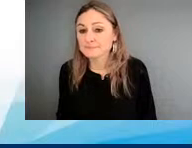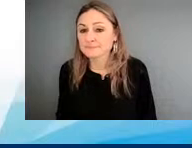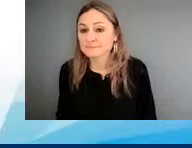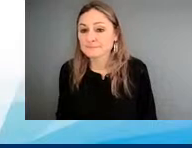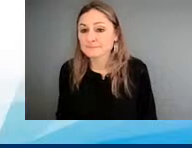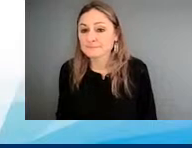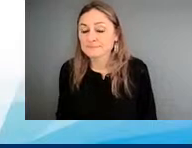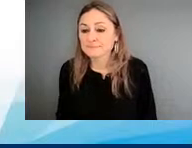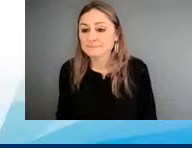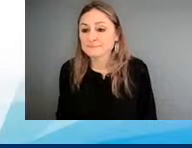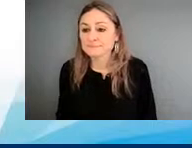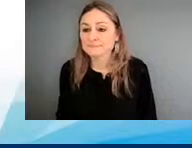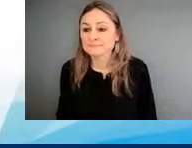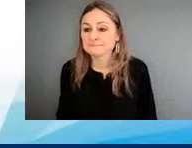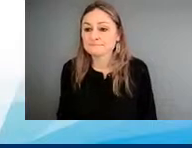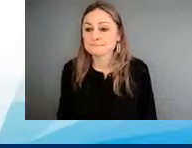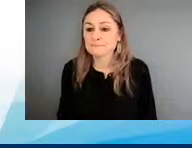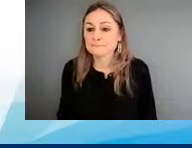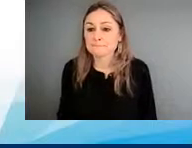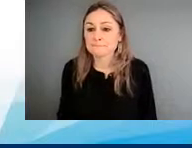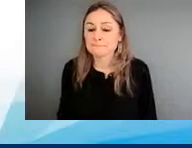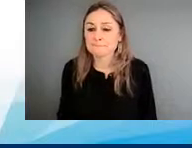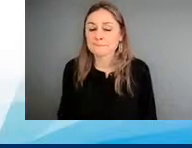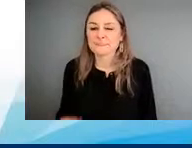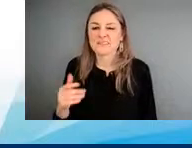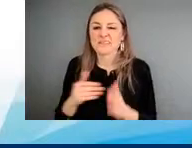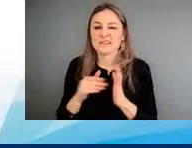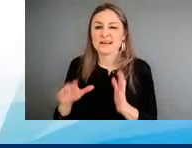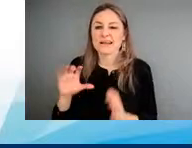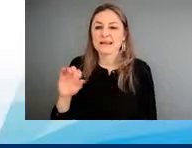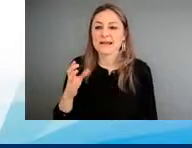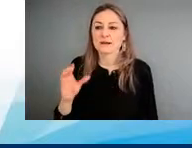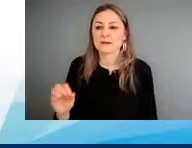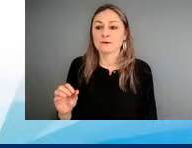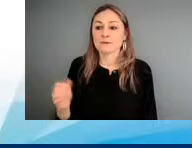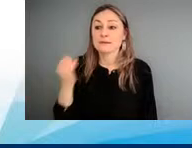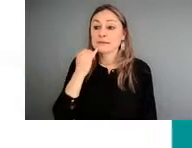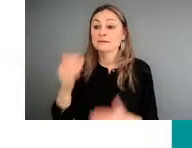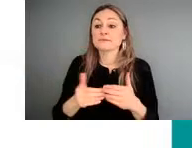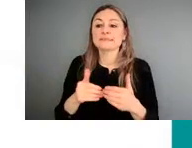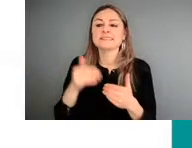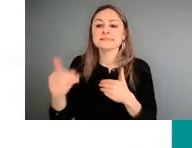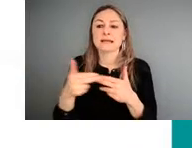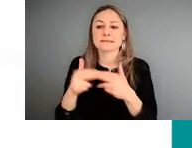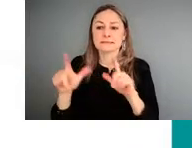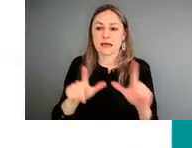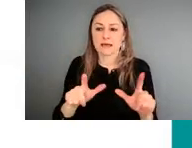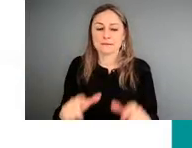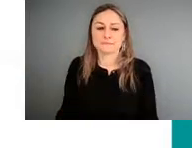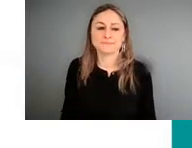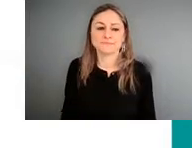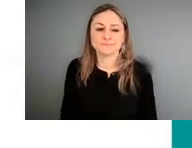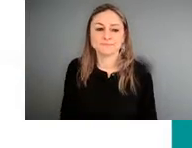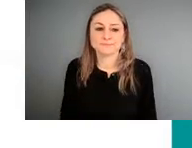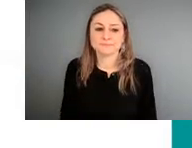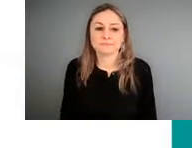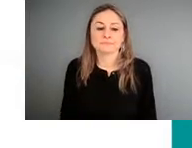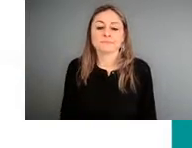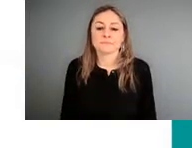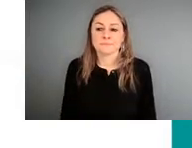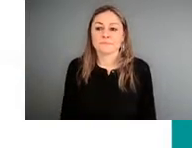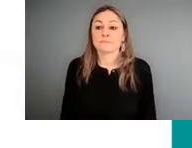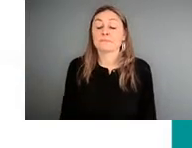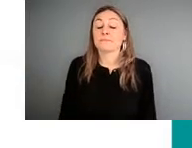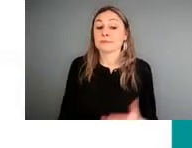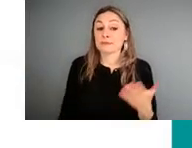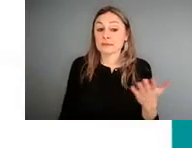All right, if we could please go to the next slide. All right, so if I could